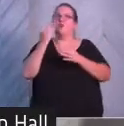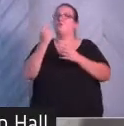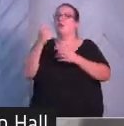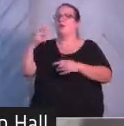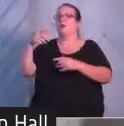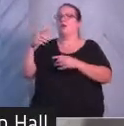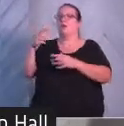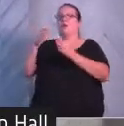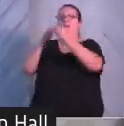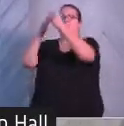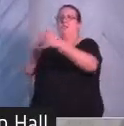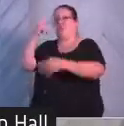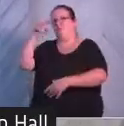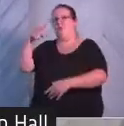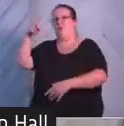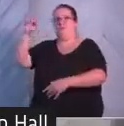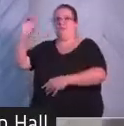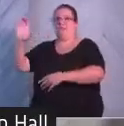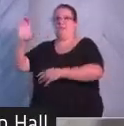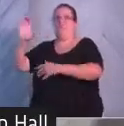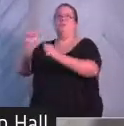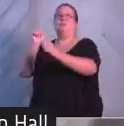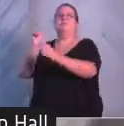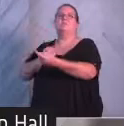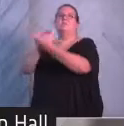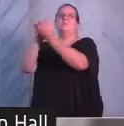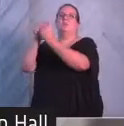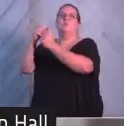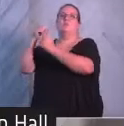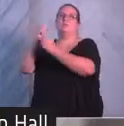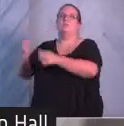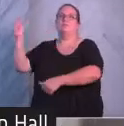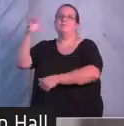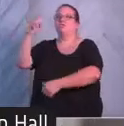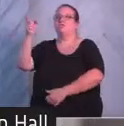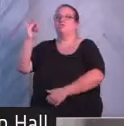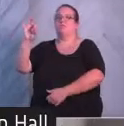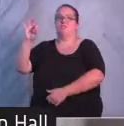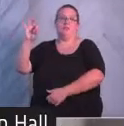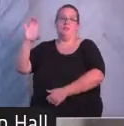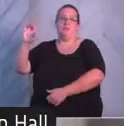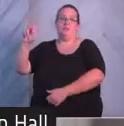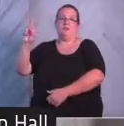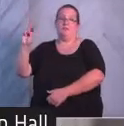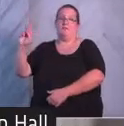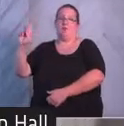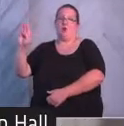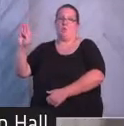People's Party of Canada was meeting with Chief Calvin Bernot of the First Nations, and he was presented with the